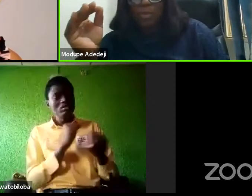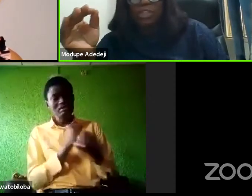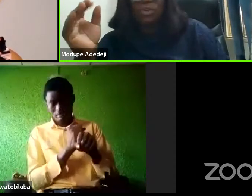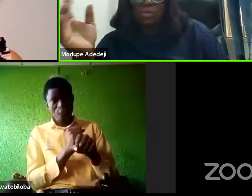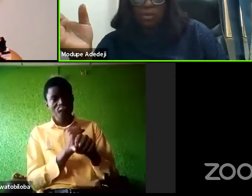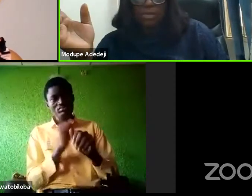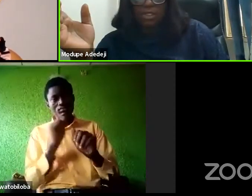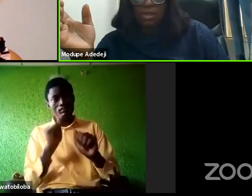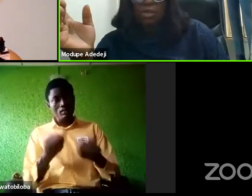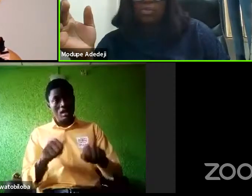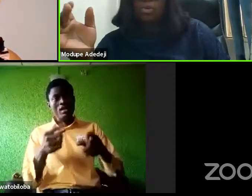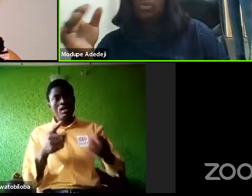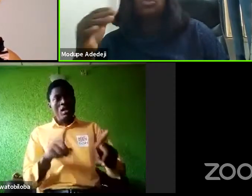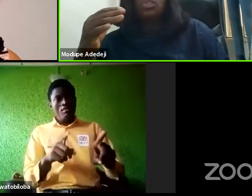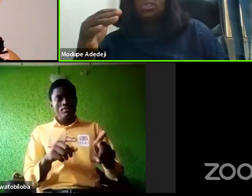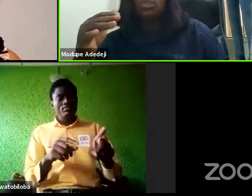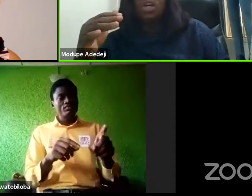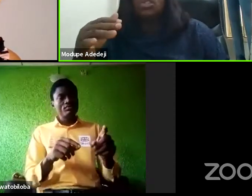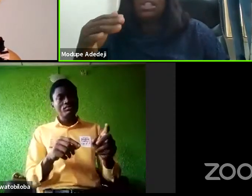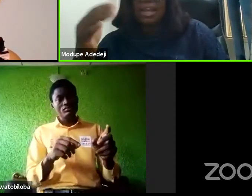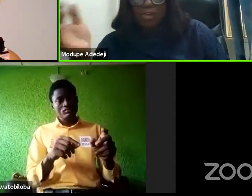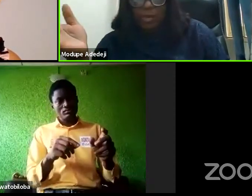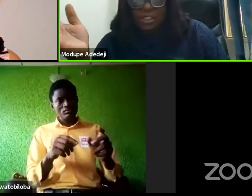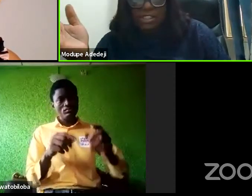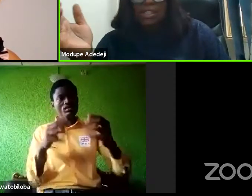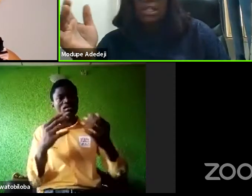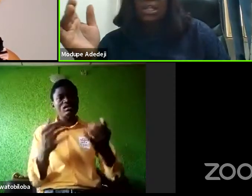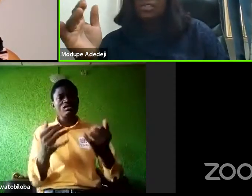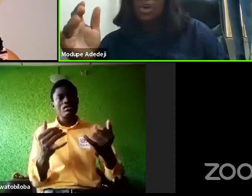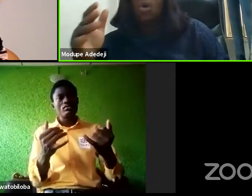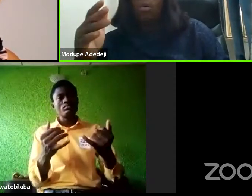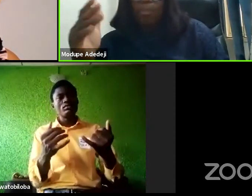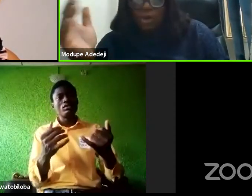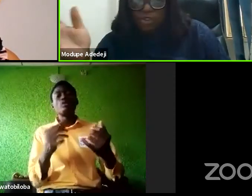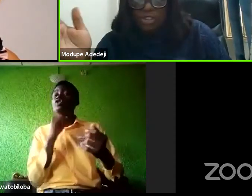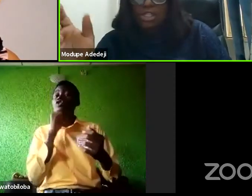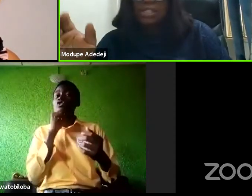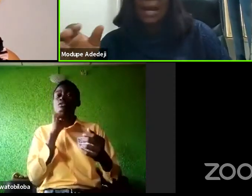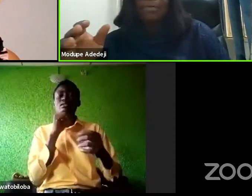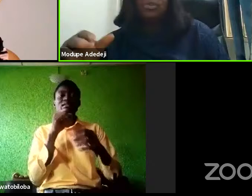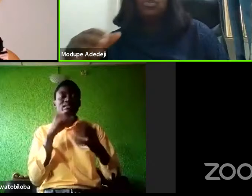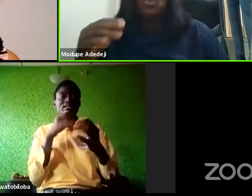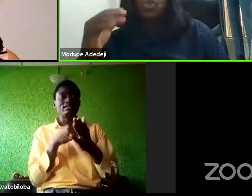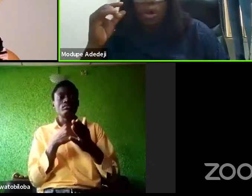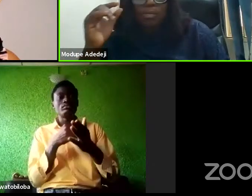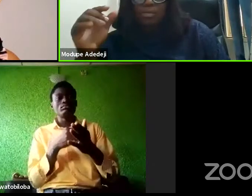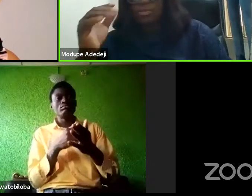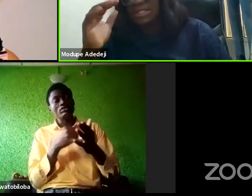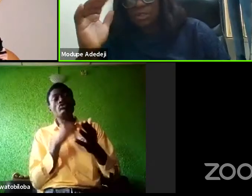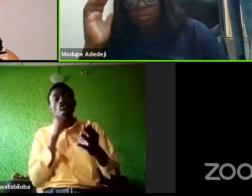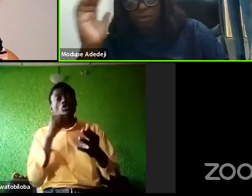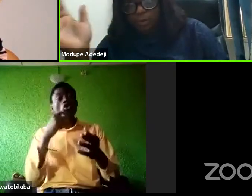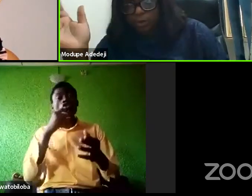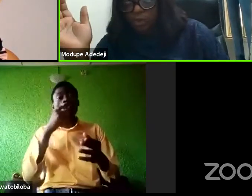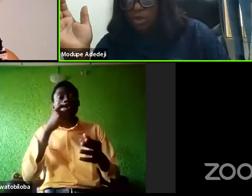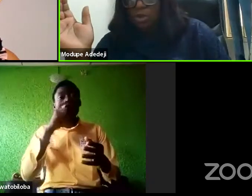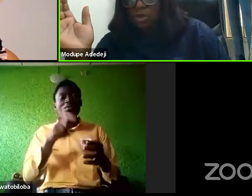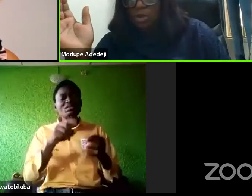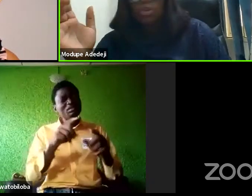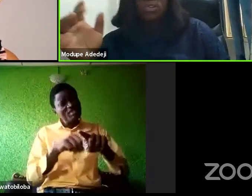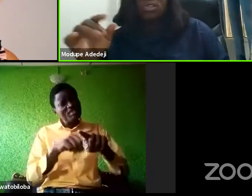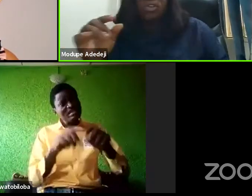can't pinpoint on something. So it's not in everybody. It's not compulsory. It happens in some set of